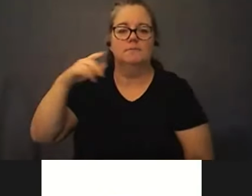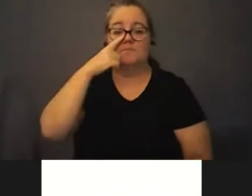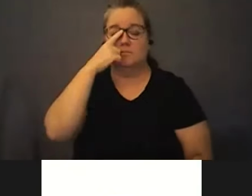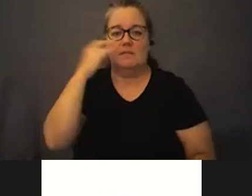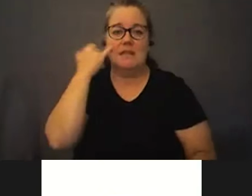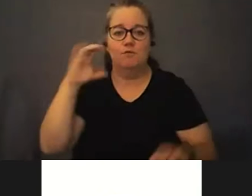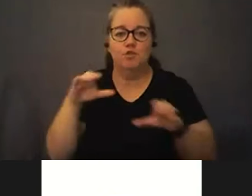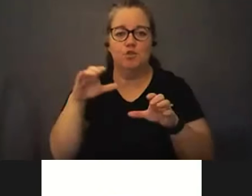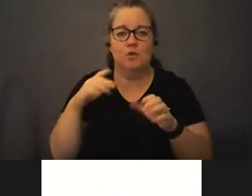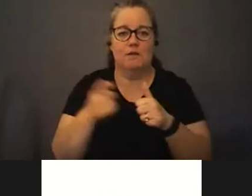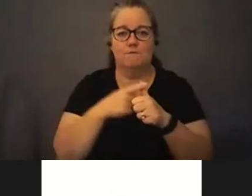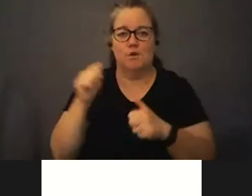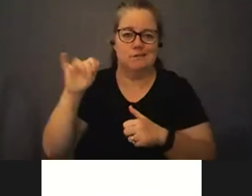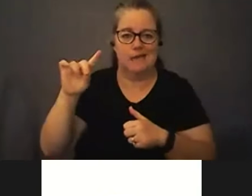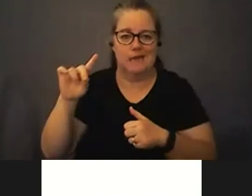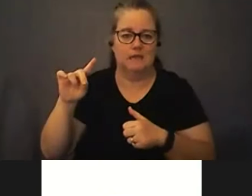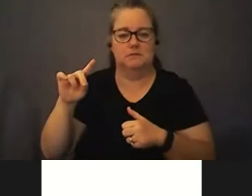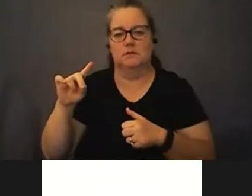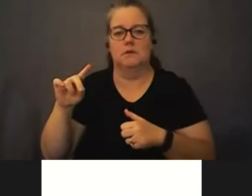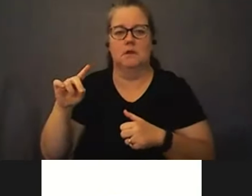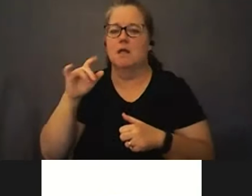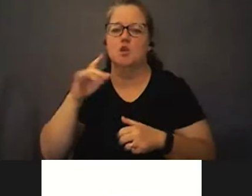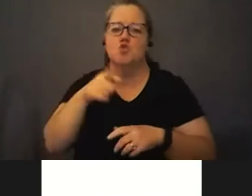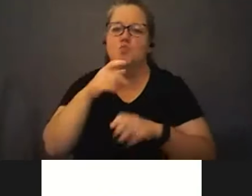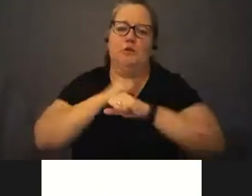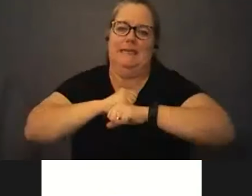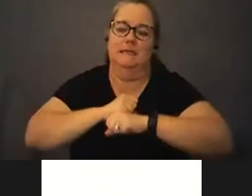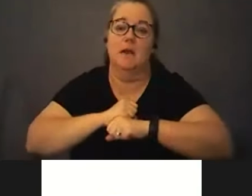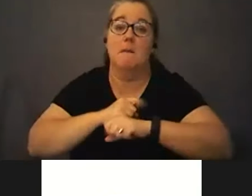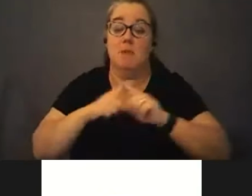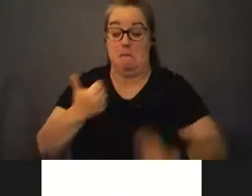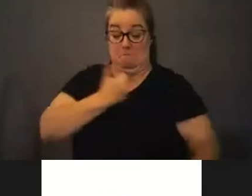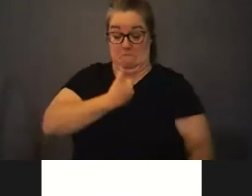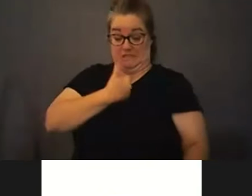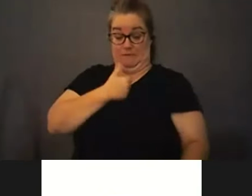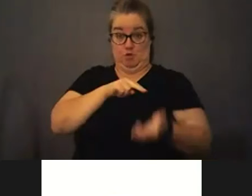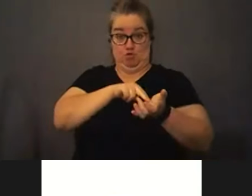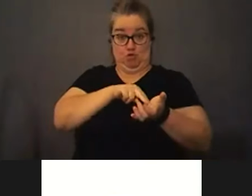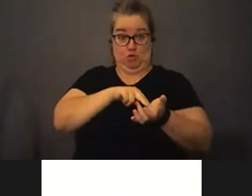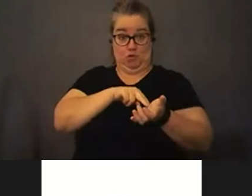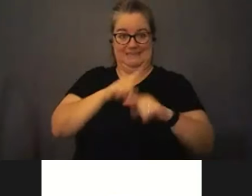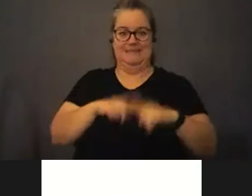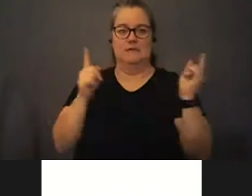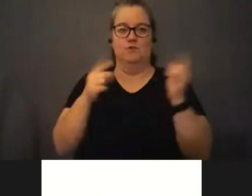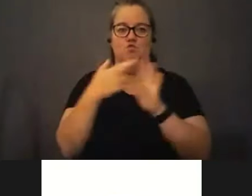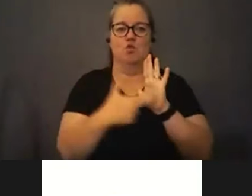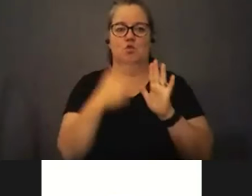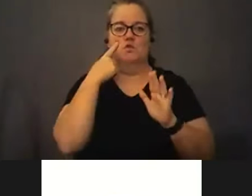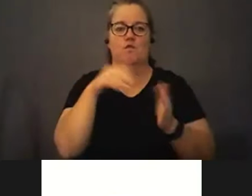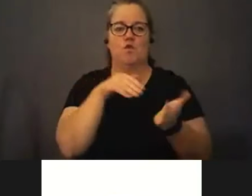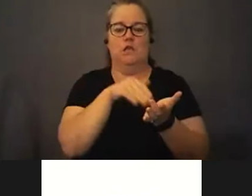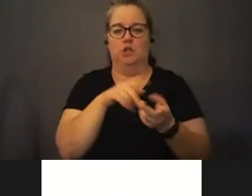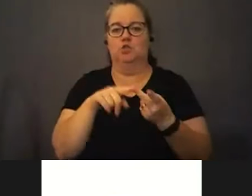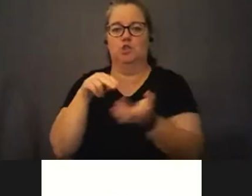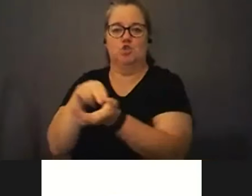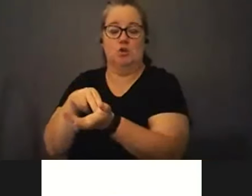or CPR, you're covered. And then myself, we have different laws that cover medical personnel. So if I'm